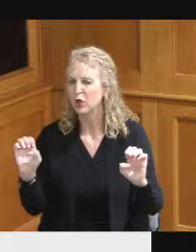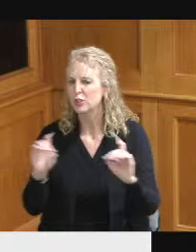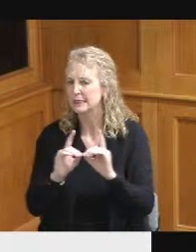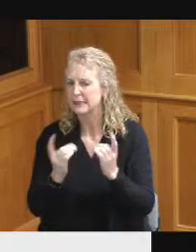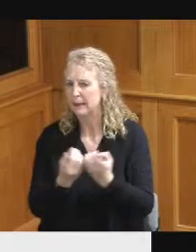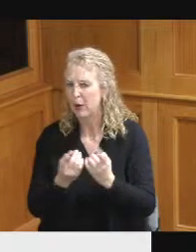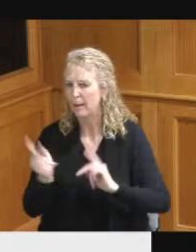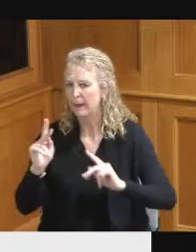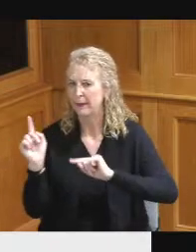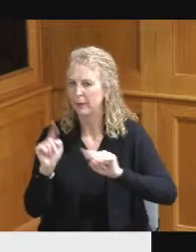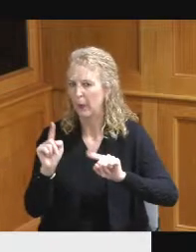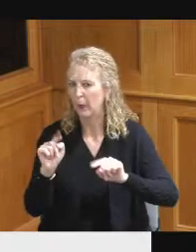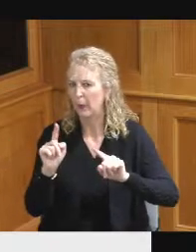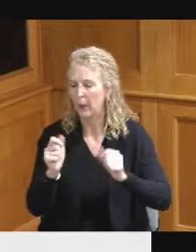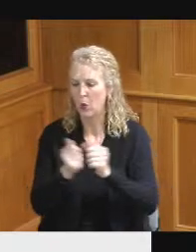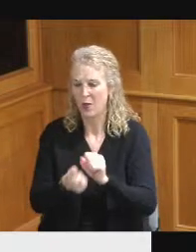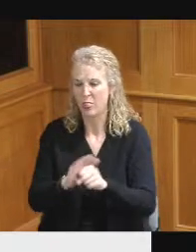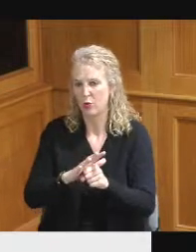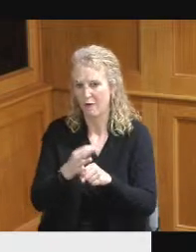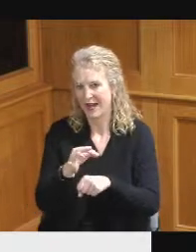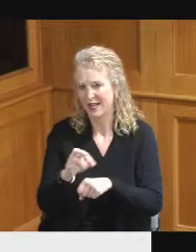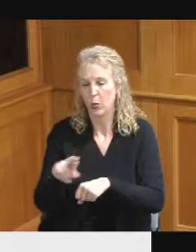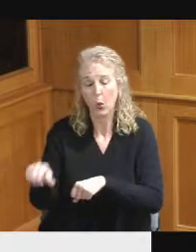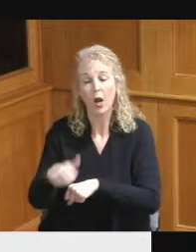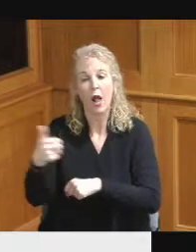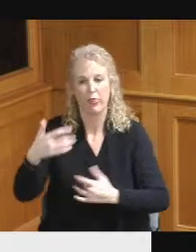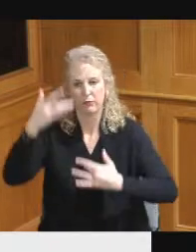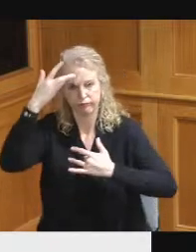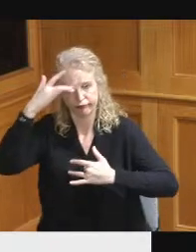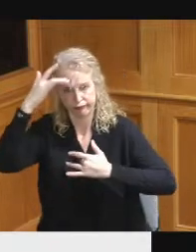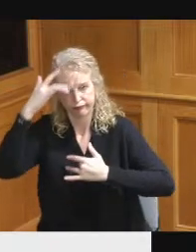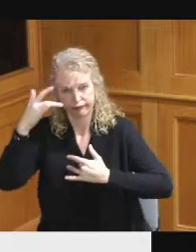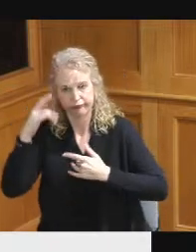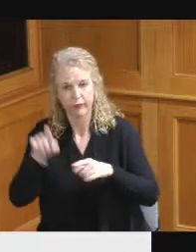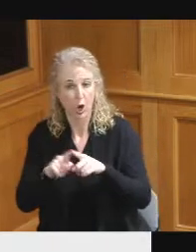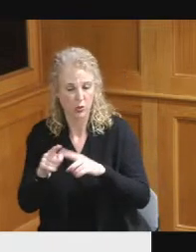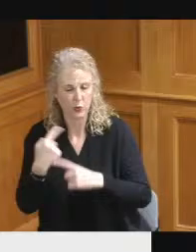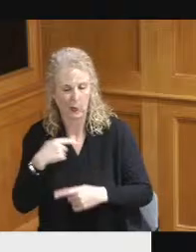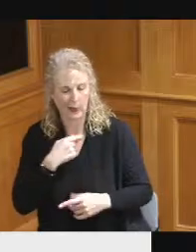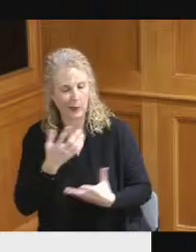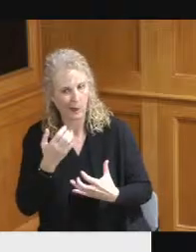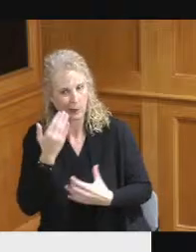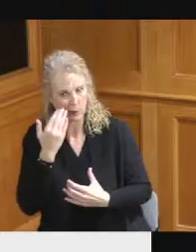diagnosed as COVID-19 or other respiratory infections, which are also of interest